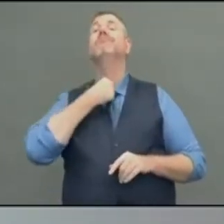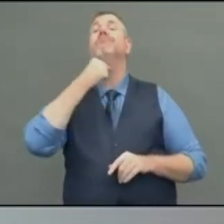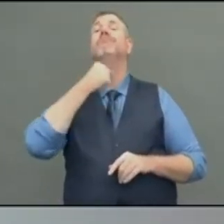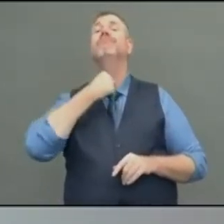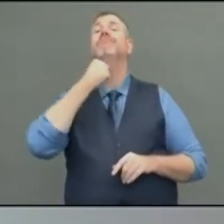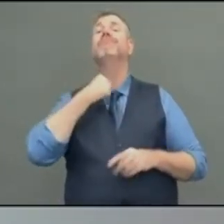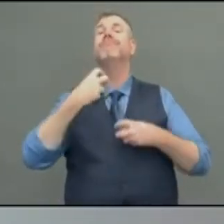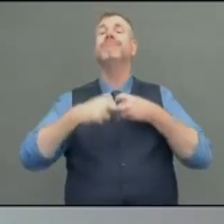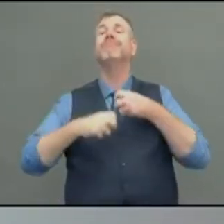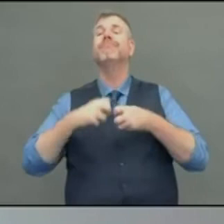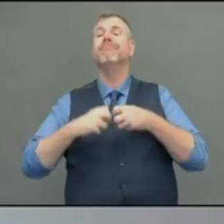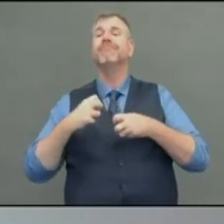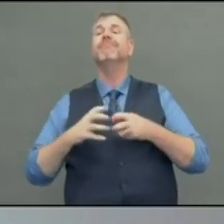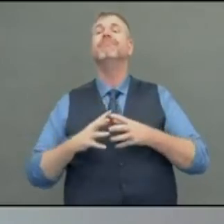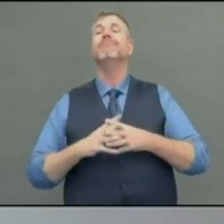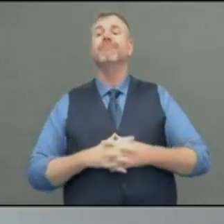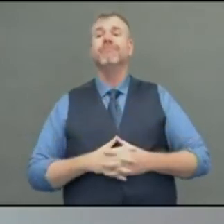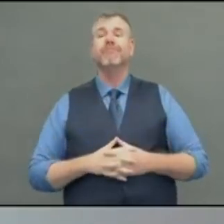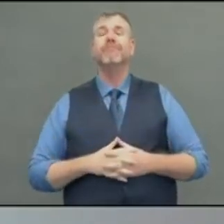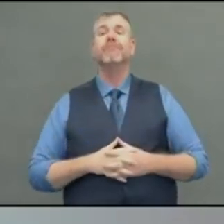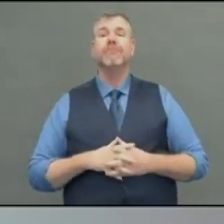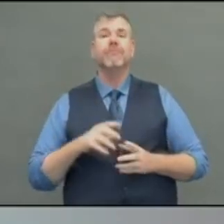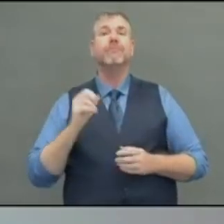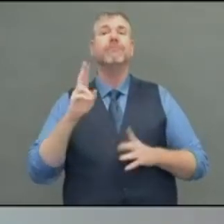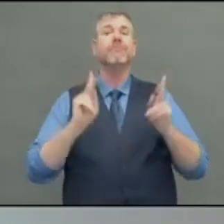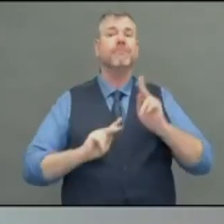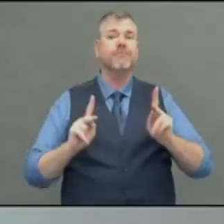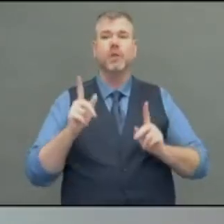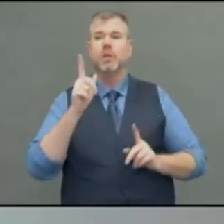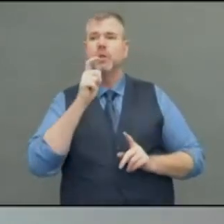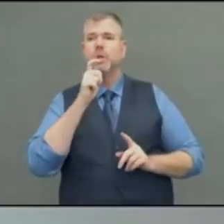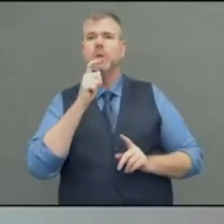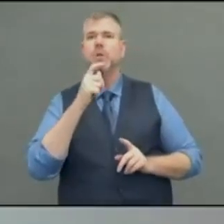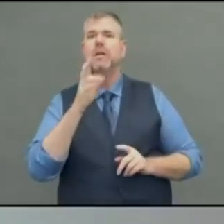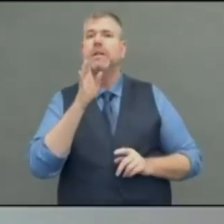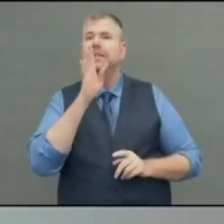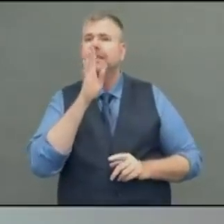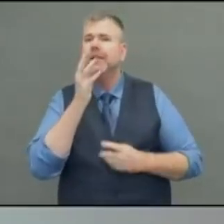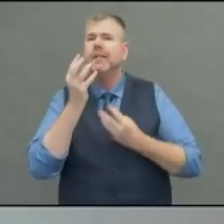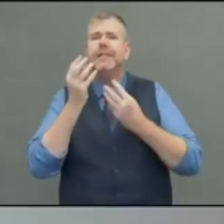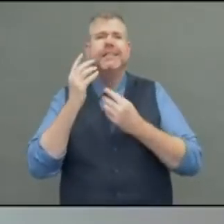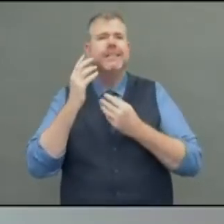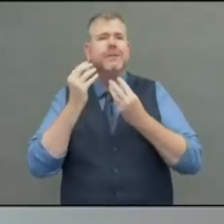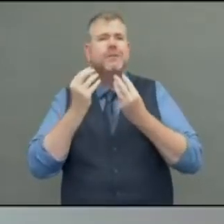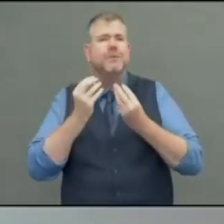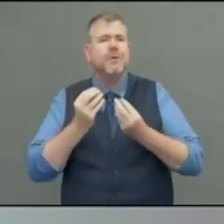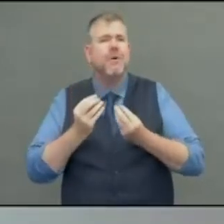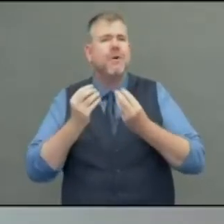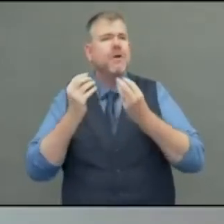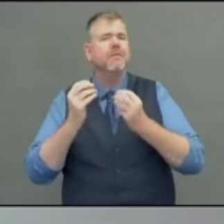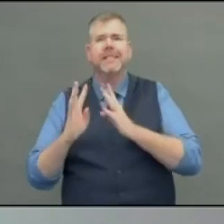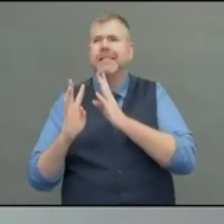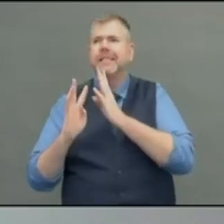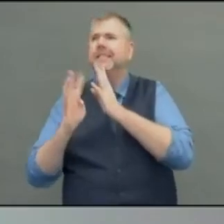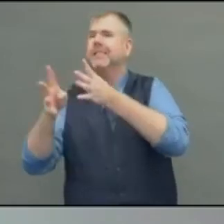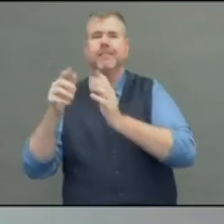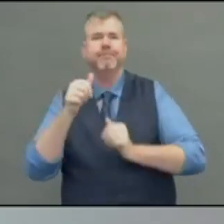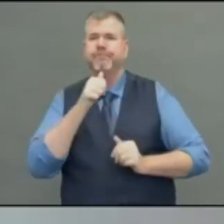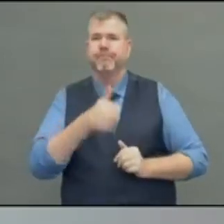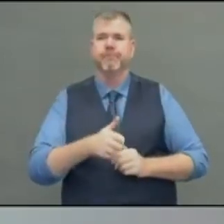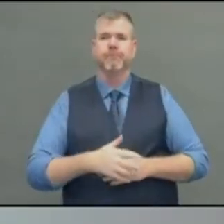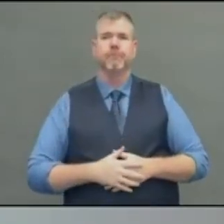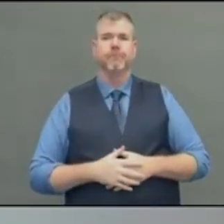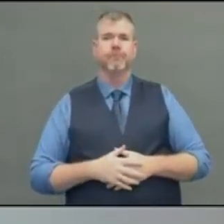some people that just have a really soft voice for whatever reason. So we have a voice amplifier that we